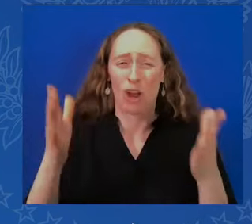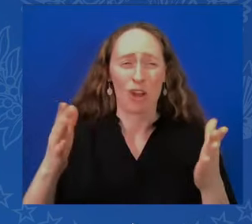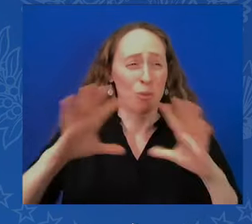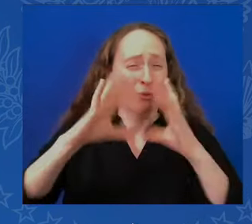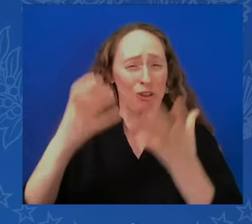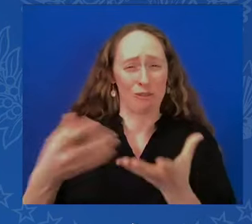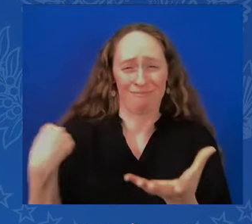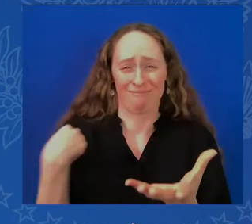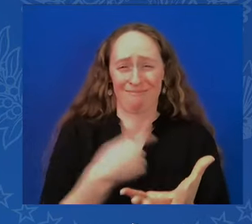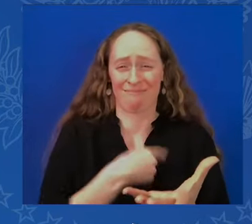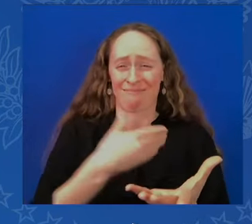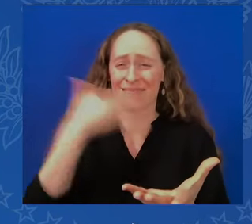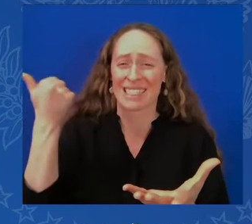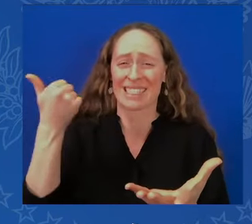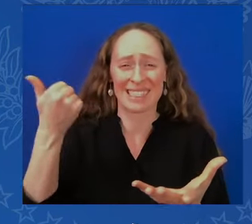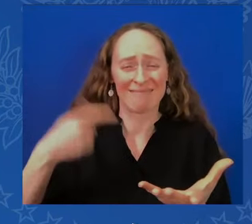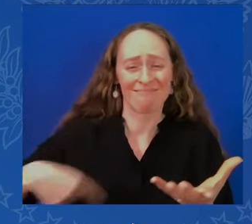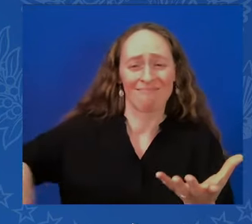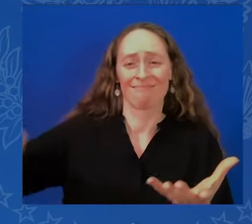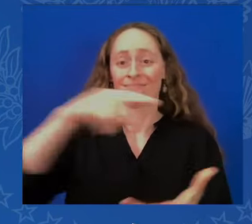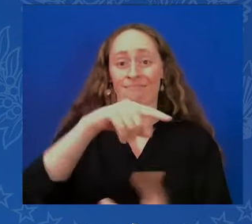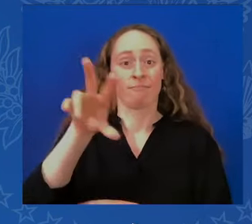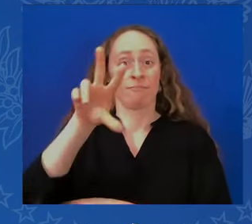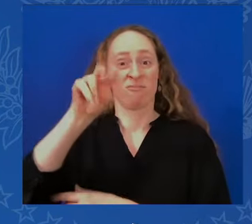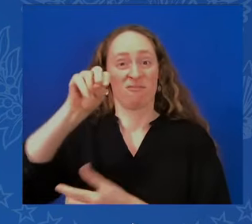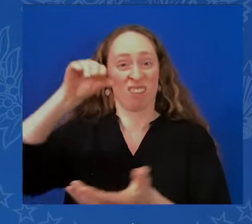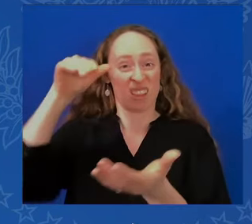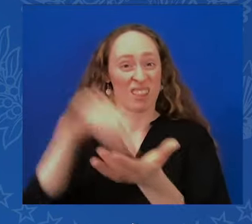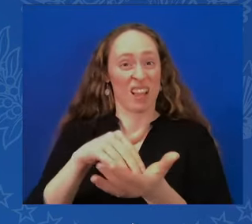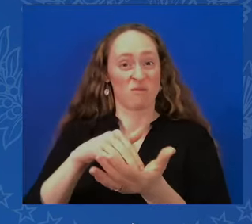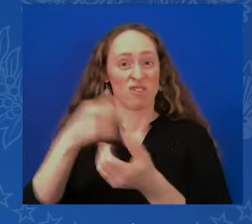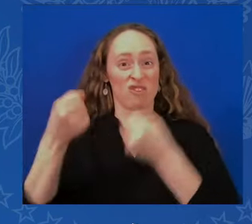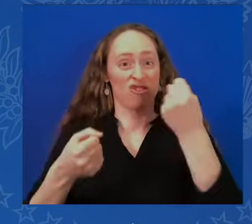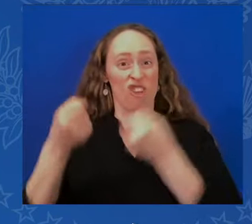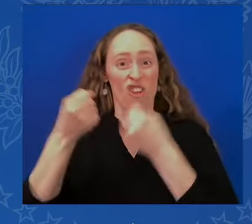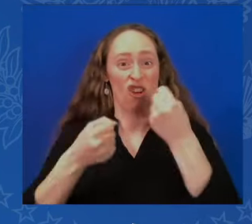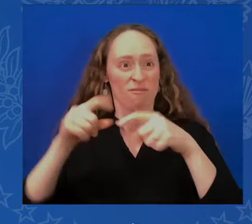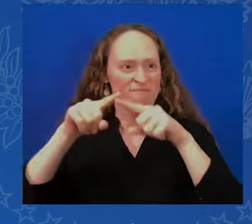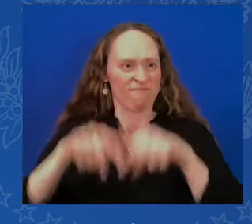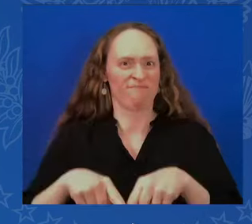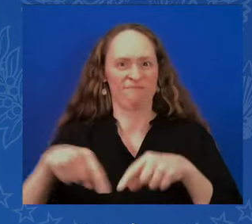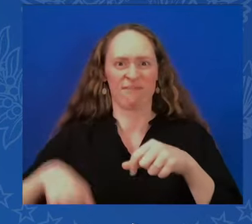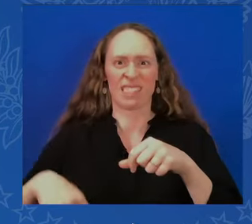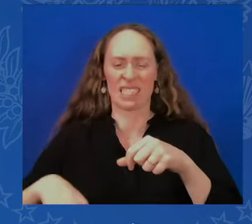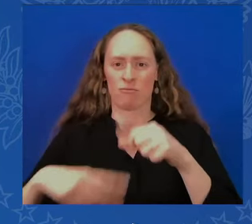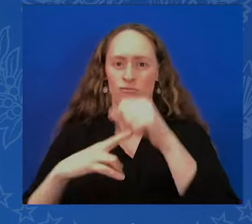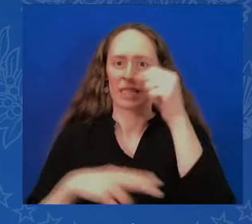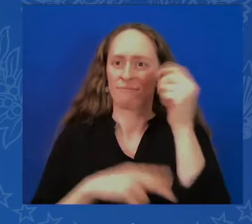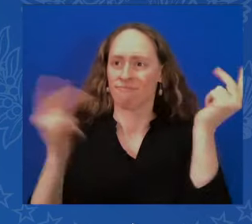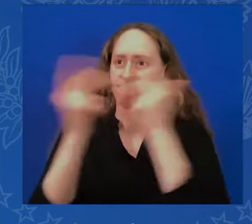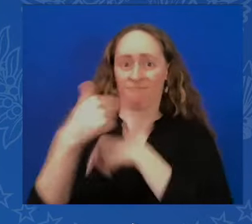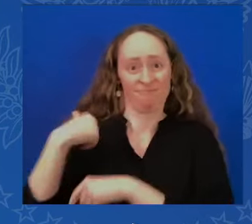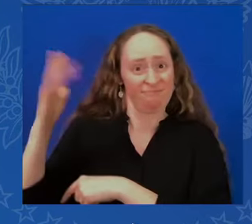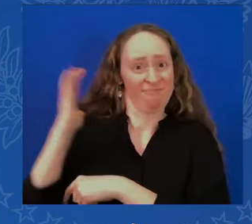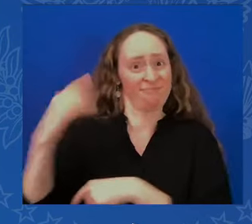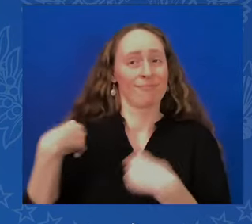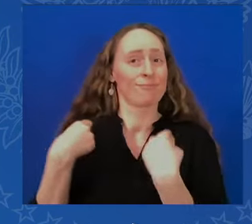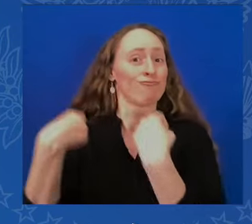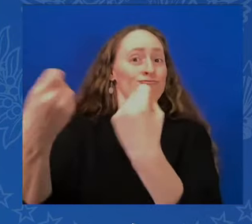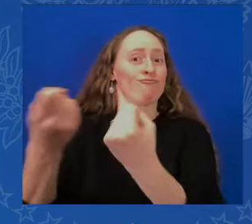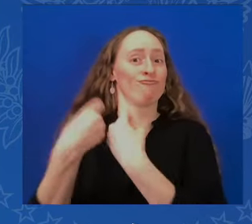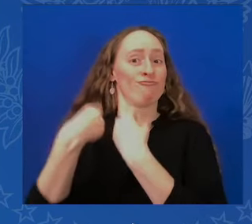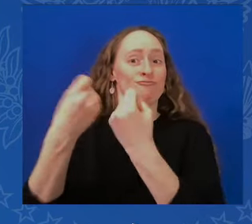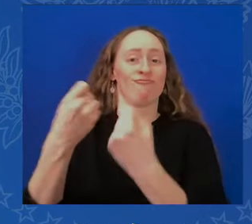across this bridge. And I was one of those people. I commuted every day from Delaware for 36 years to Washington, D.C., back and